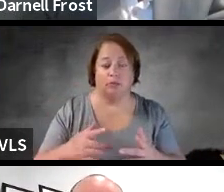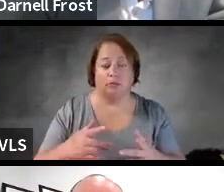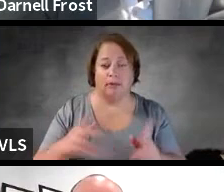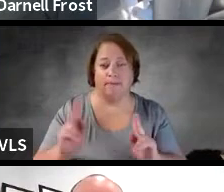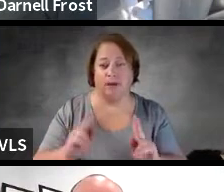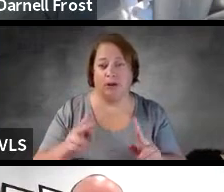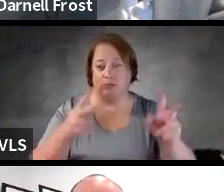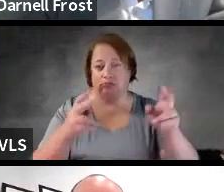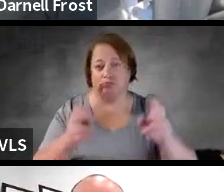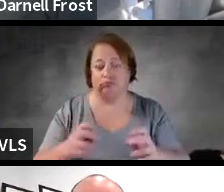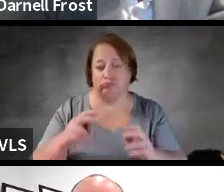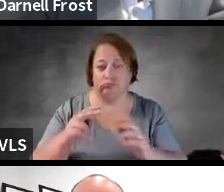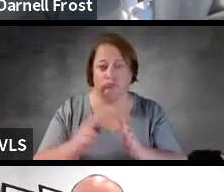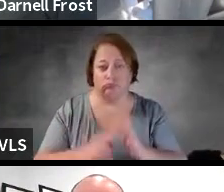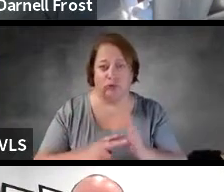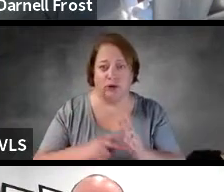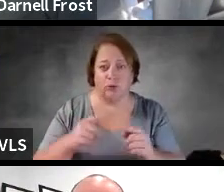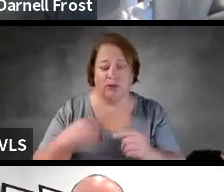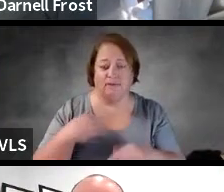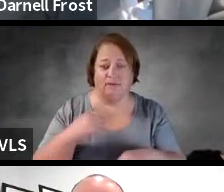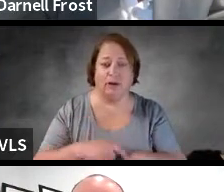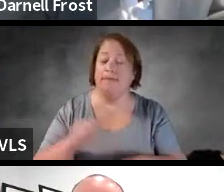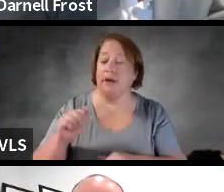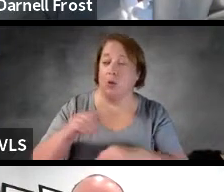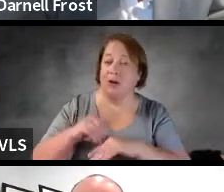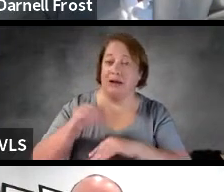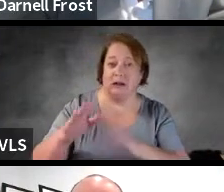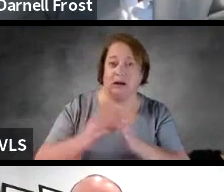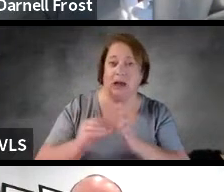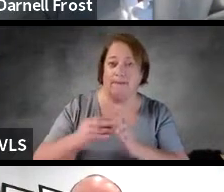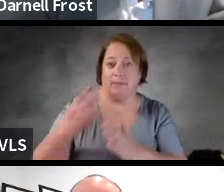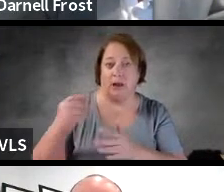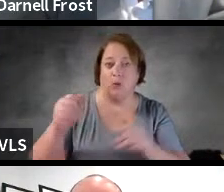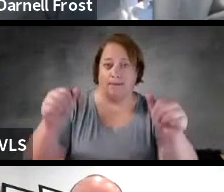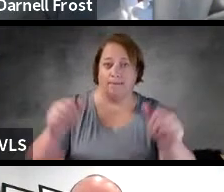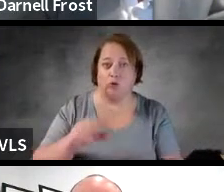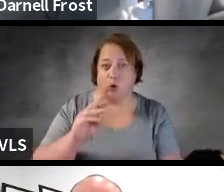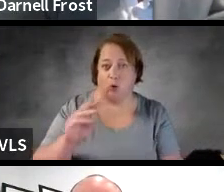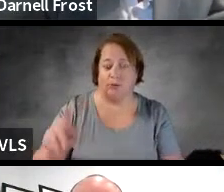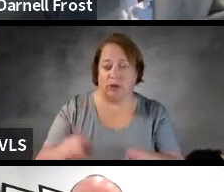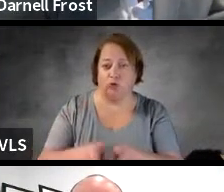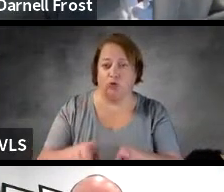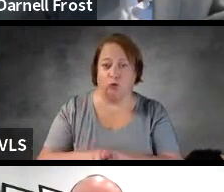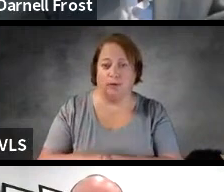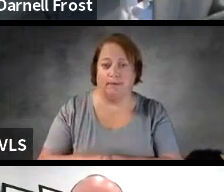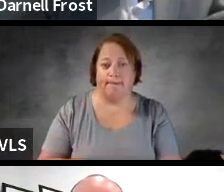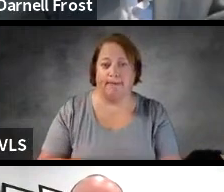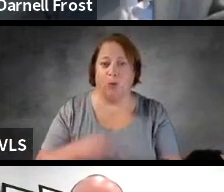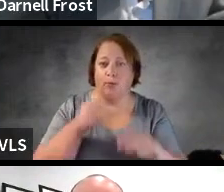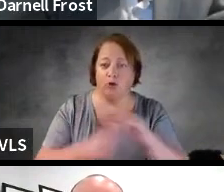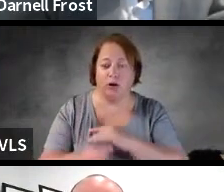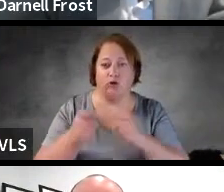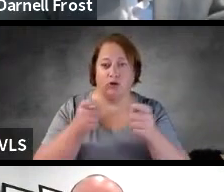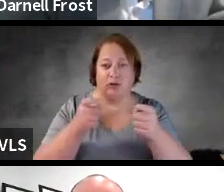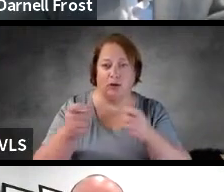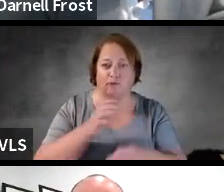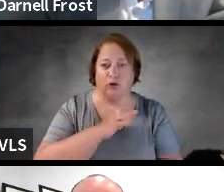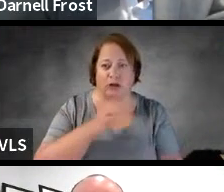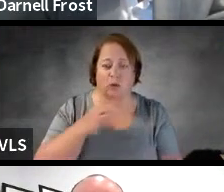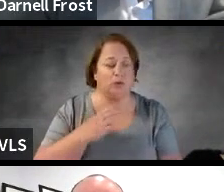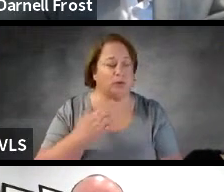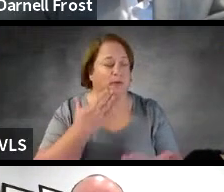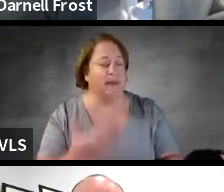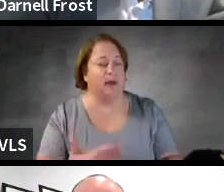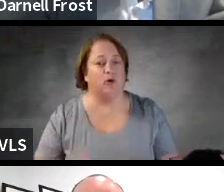at their leisure. Yeah, we can send a copy and we can post it on our website too. We'll put it under the governing council. Thank